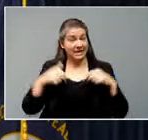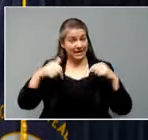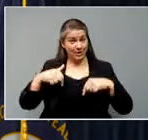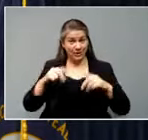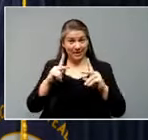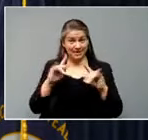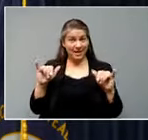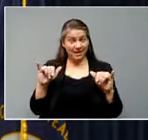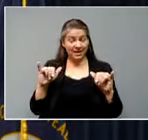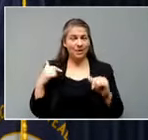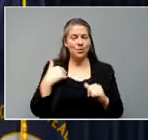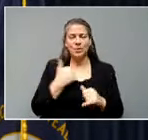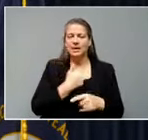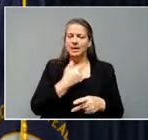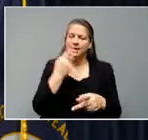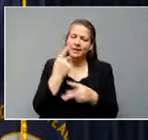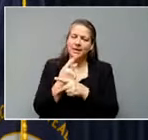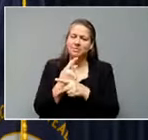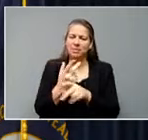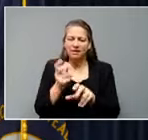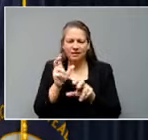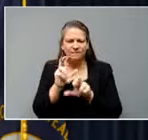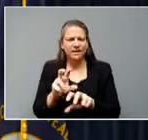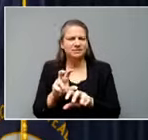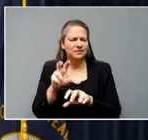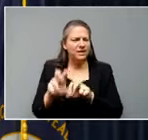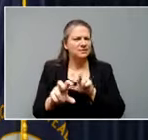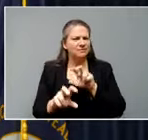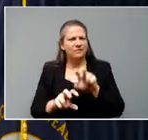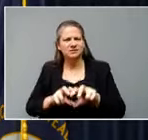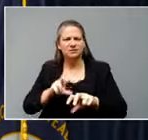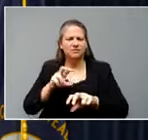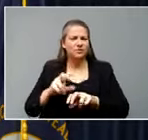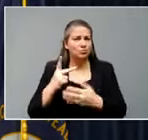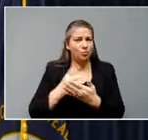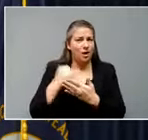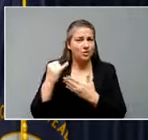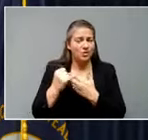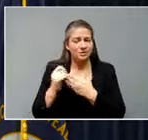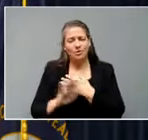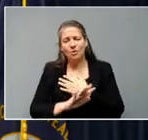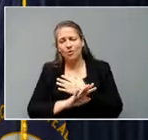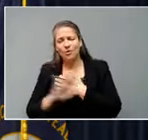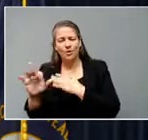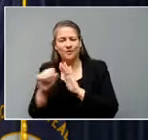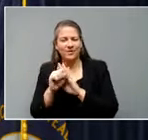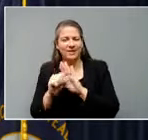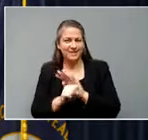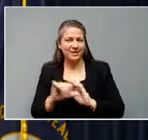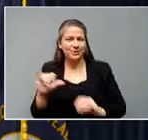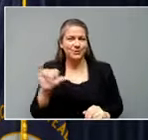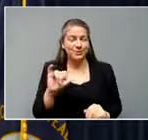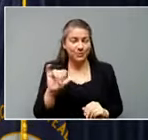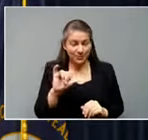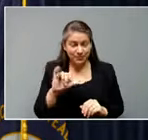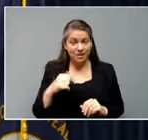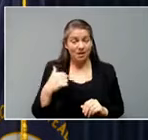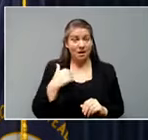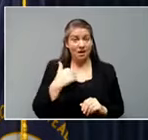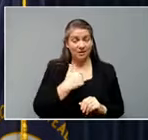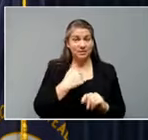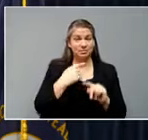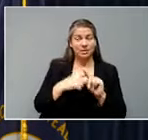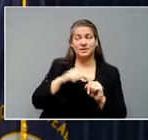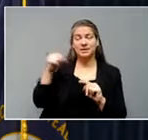continue to invest as well in important projects around the state. Today, we, along with U.S. Representative Hal